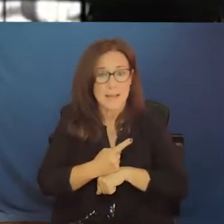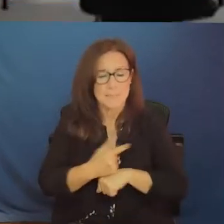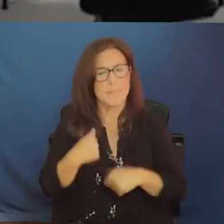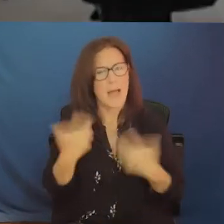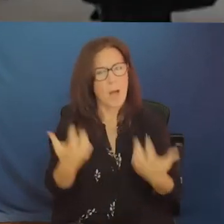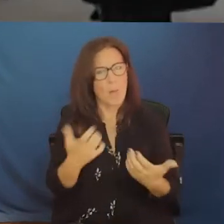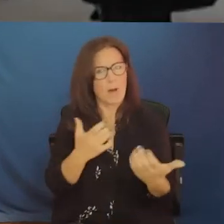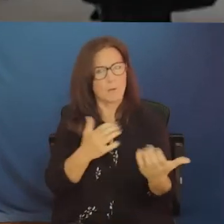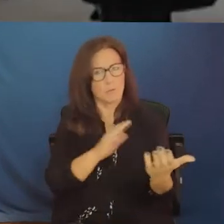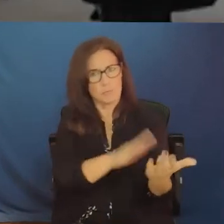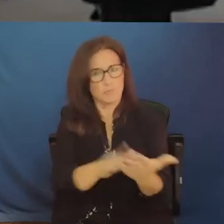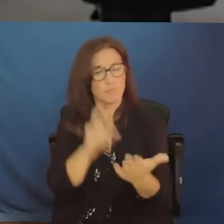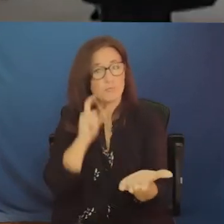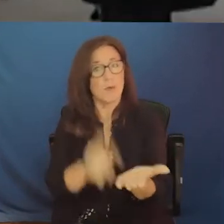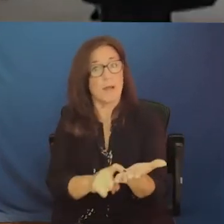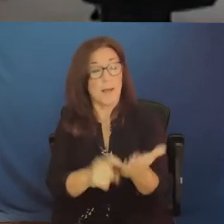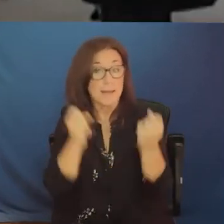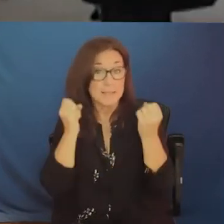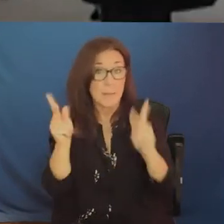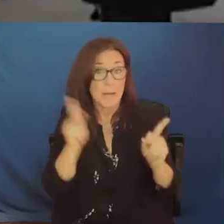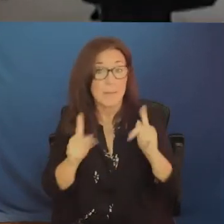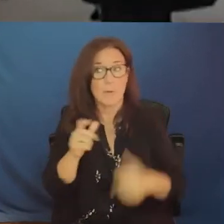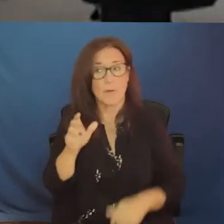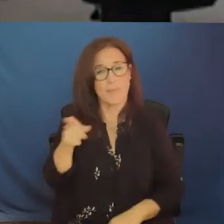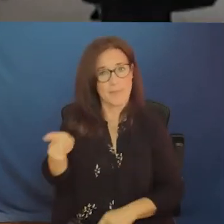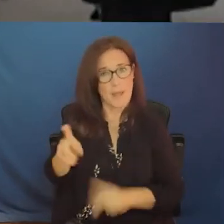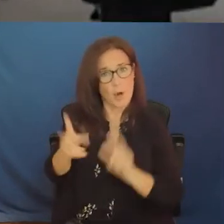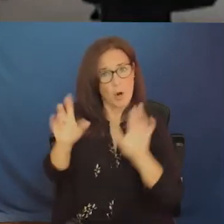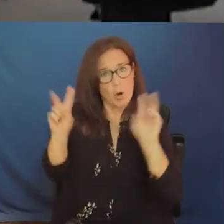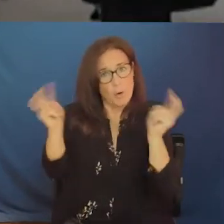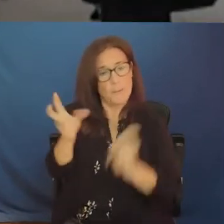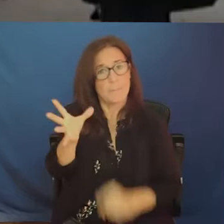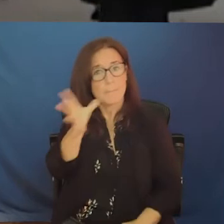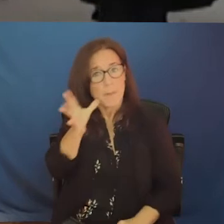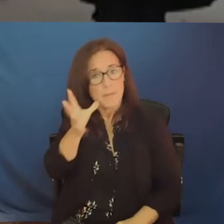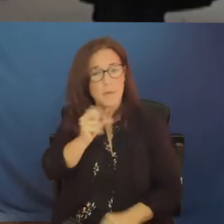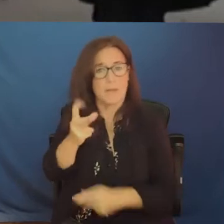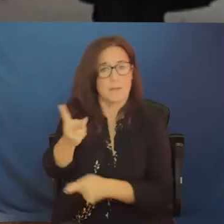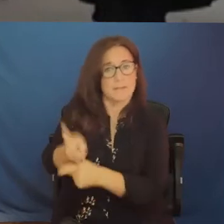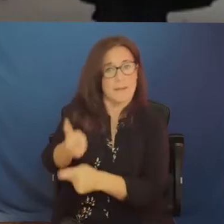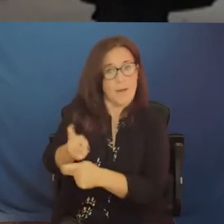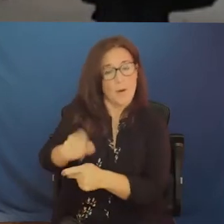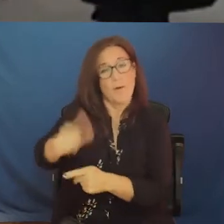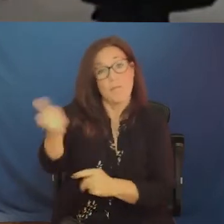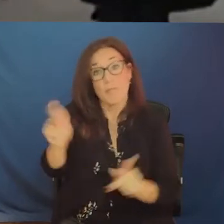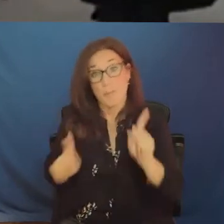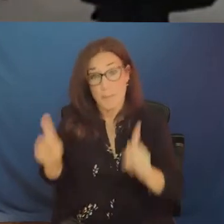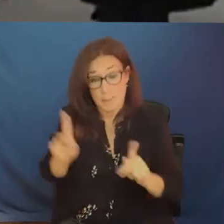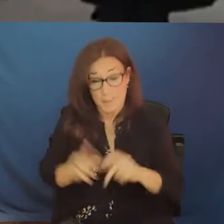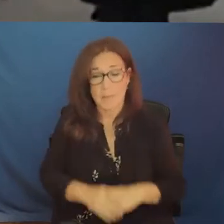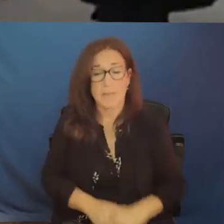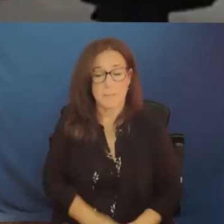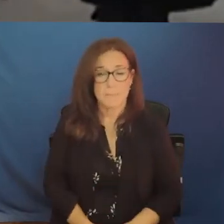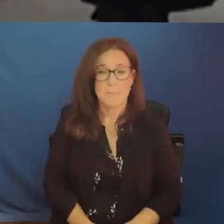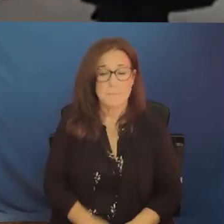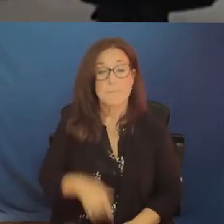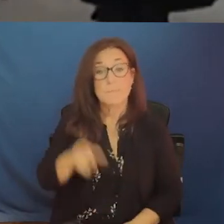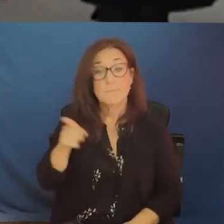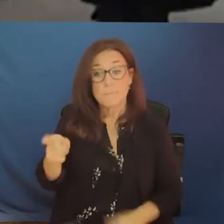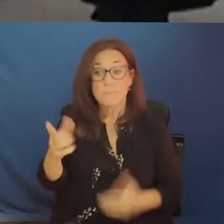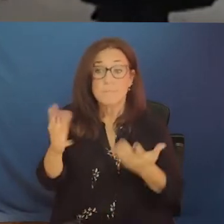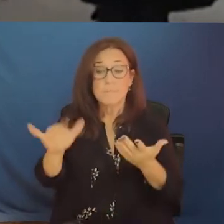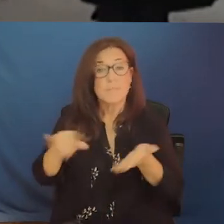who mother and nurture others. And I want to honor all those who take on that mother role with people that they care for.